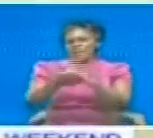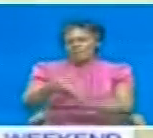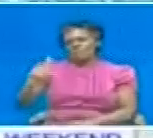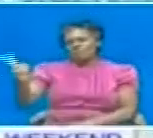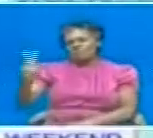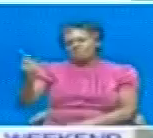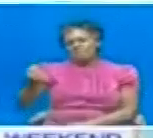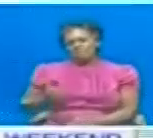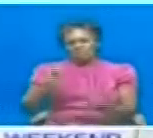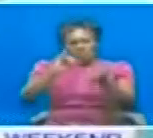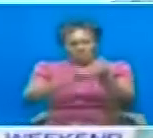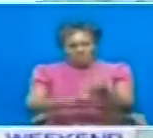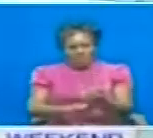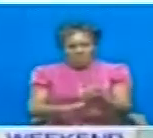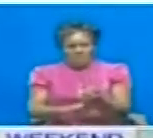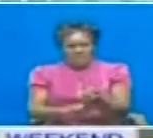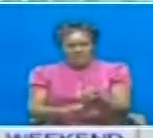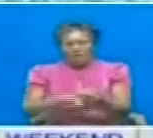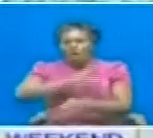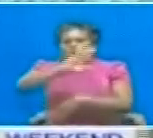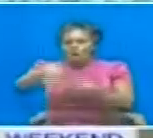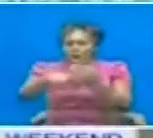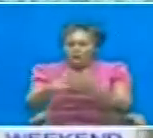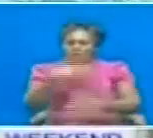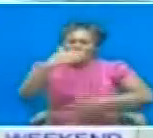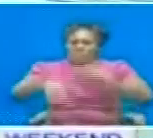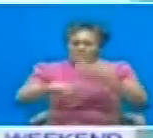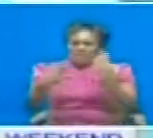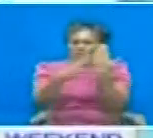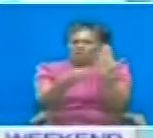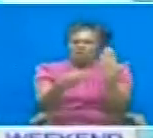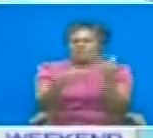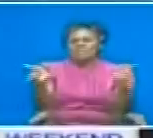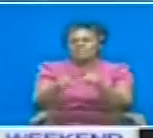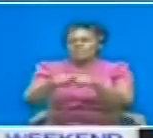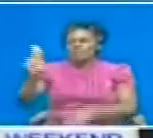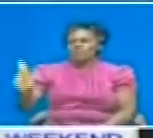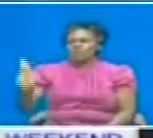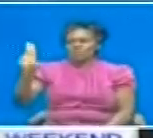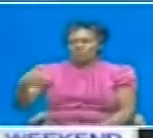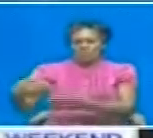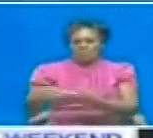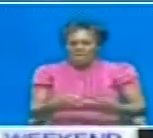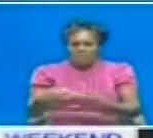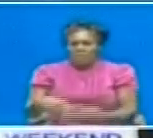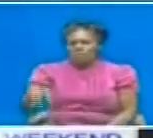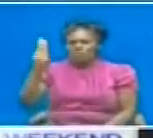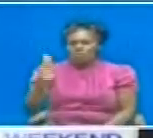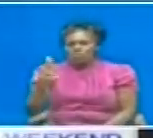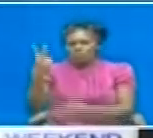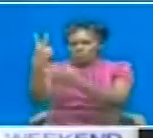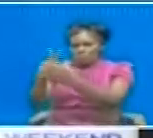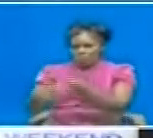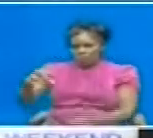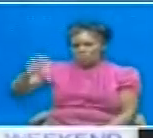president. Nataka achukue hatua zote za Uhuru akue kama yeye. Baby Uhuru and Margaret will not grow up